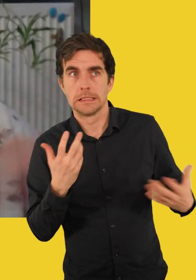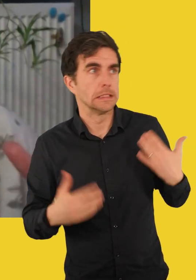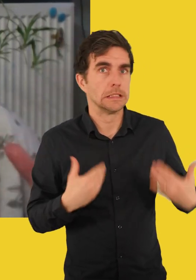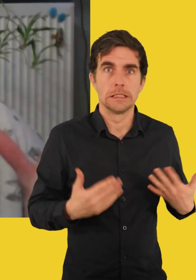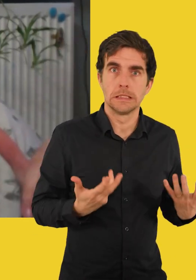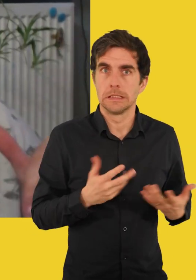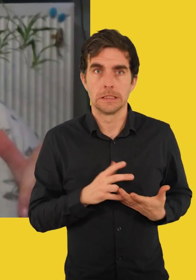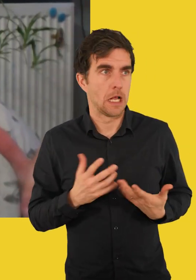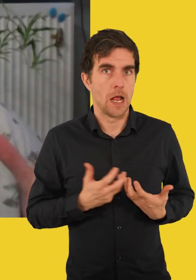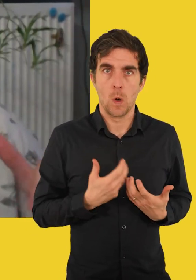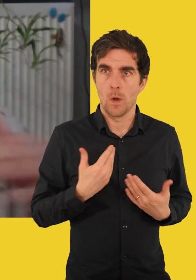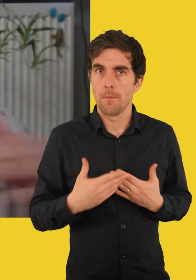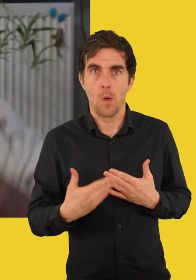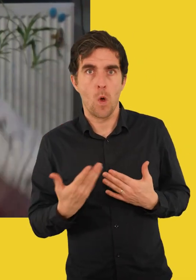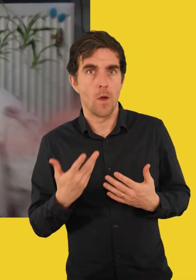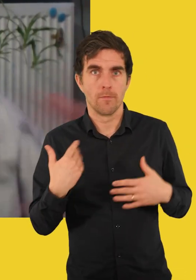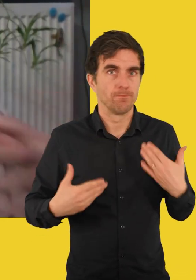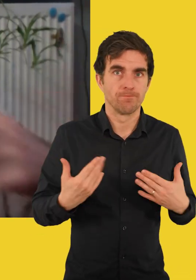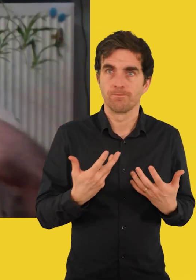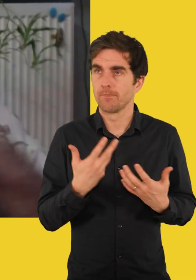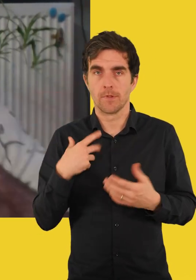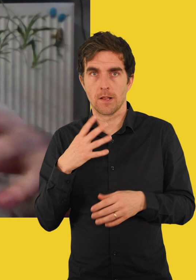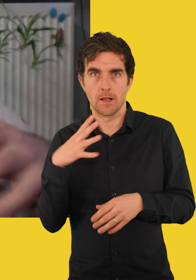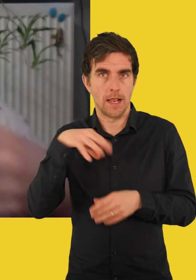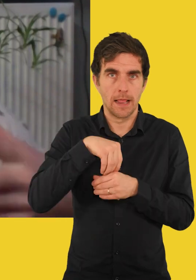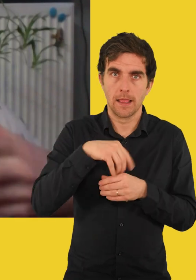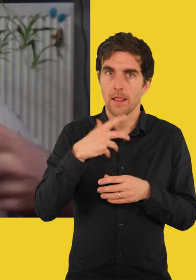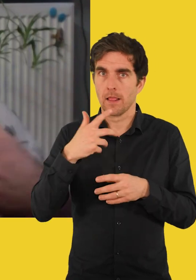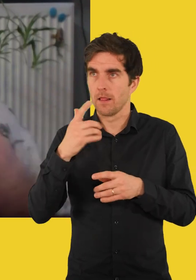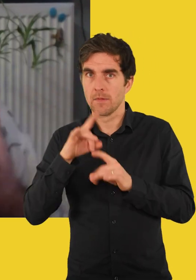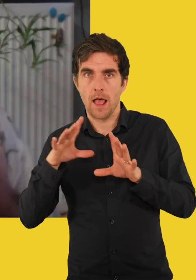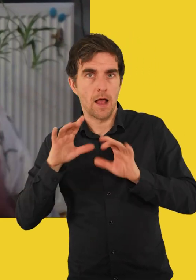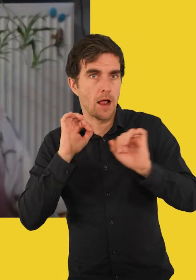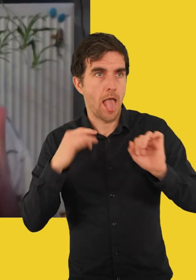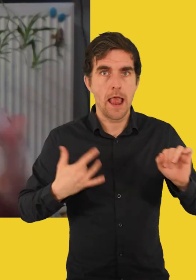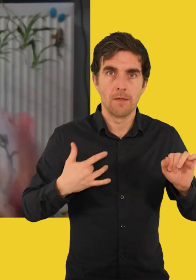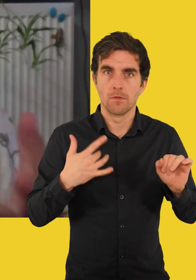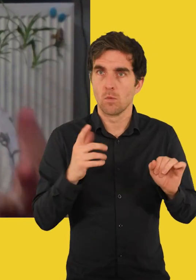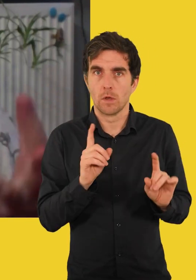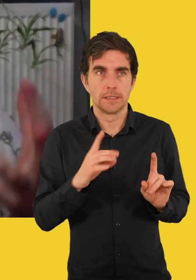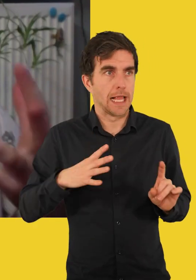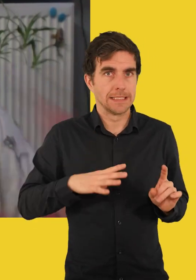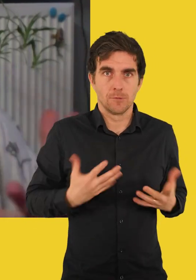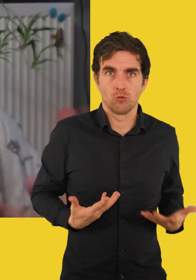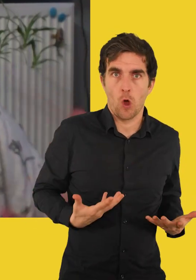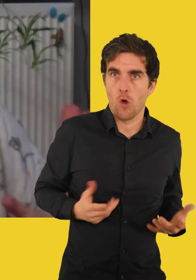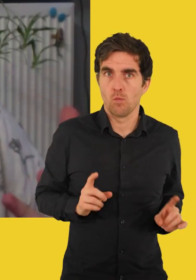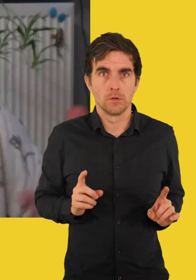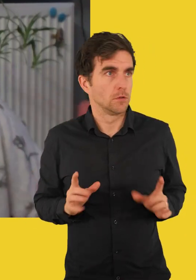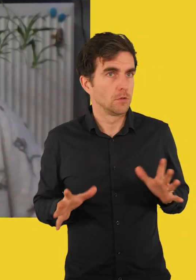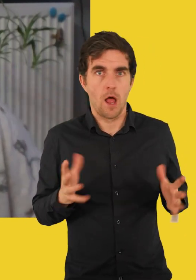regardless of circumstance, to a more collective and connected internal experience of like what is needed